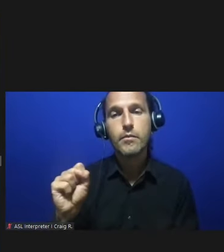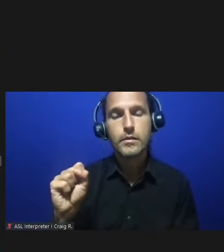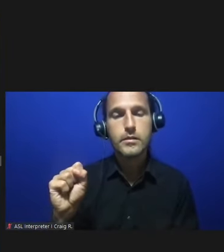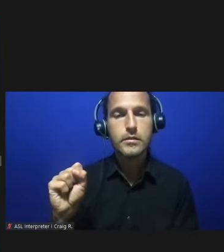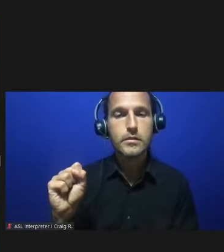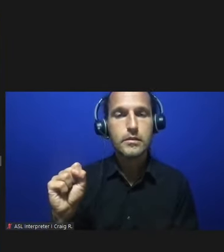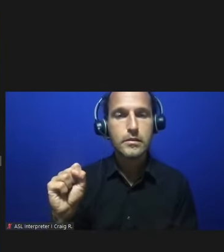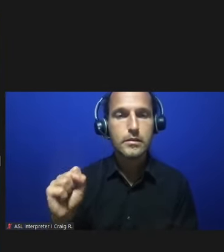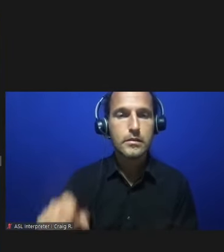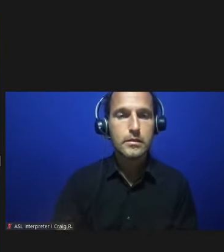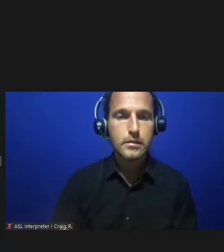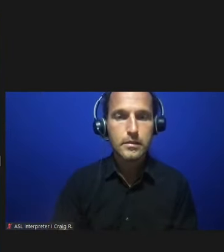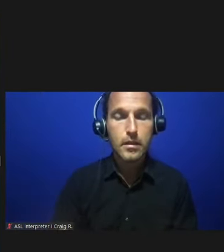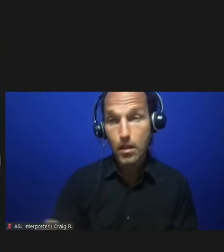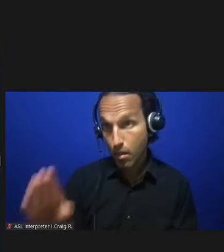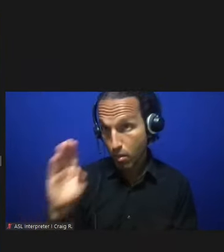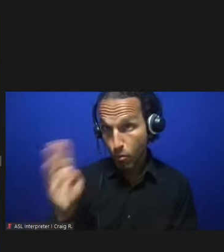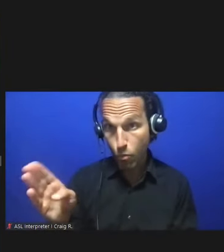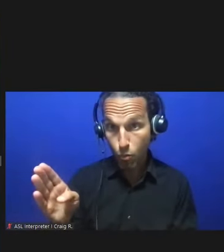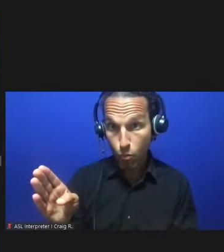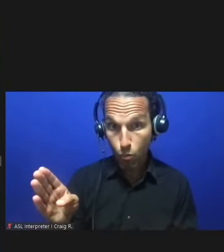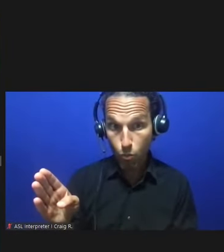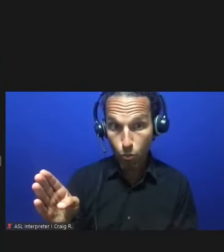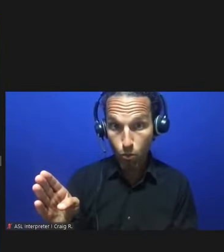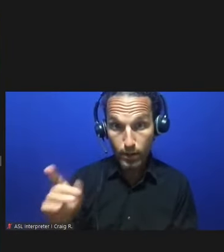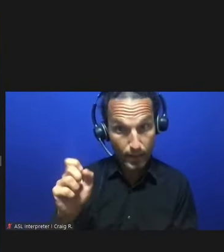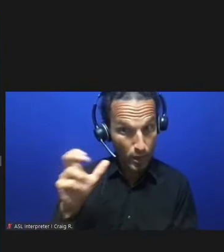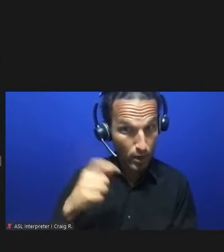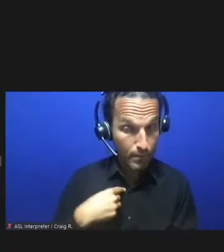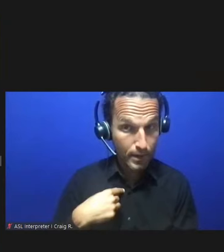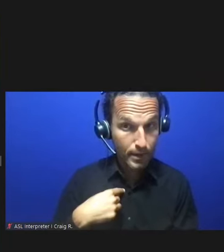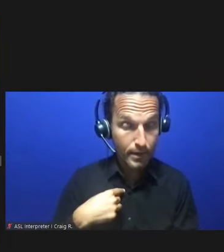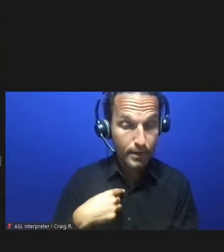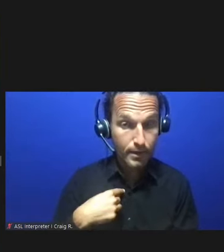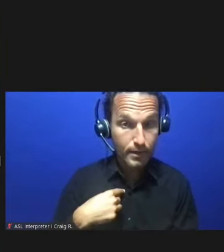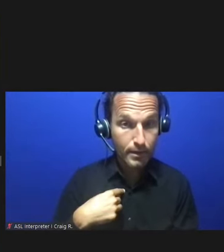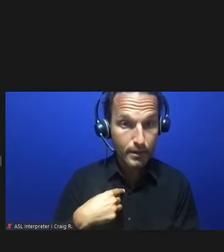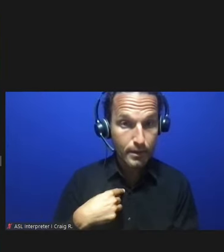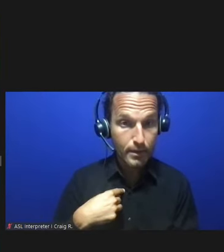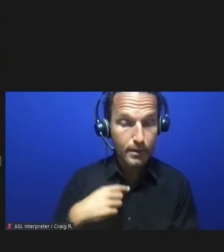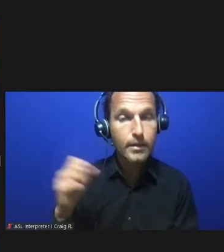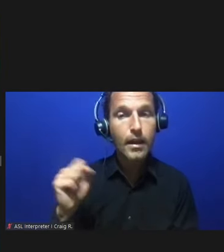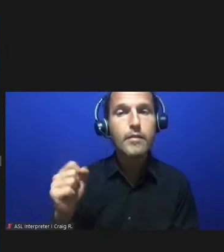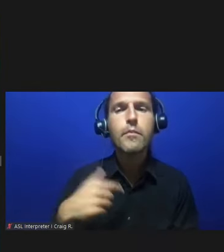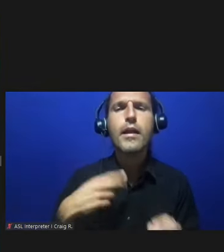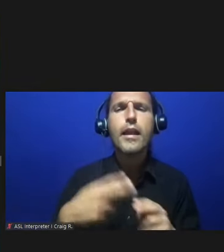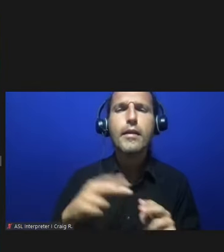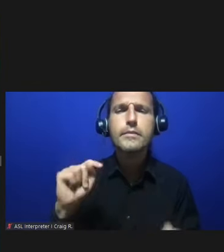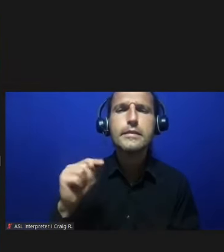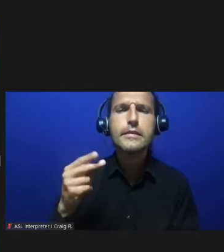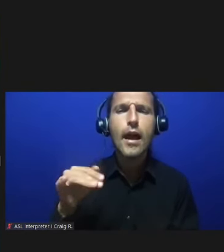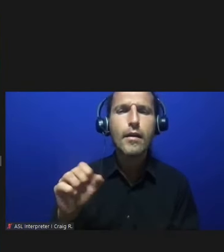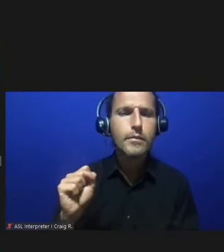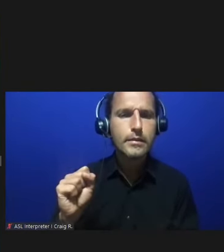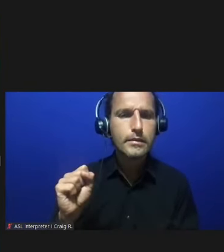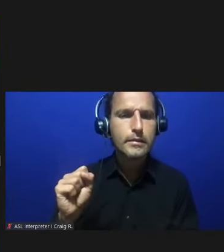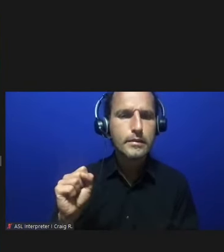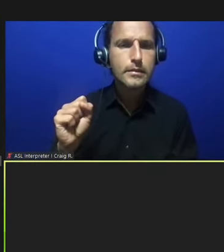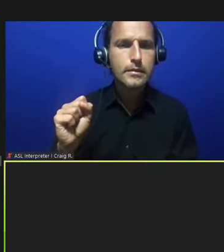LaJudice. Hello? Can you hear me? Yes, we can. And my name is Thomas M. LaJudice.